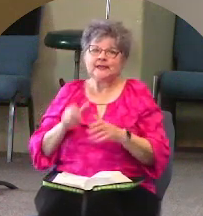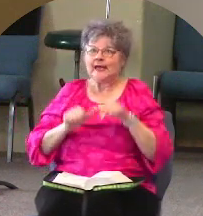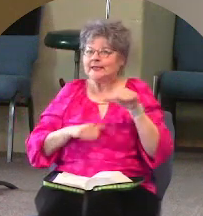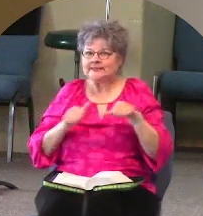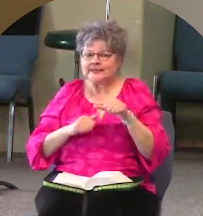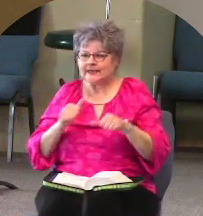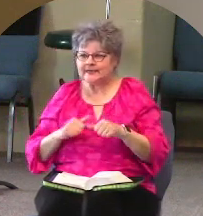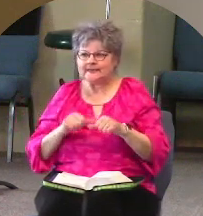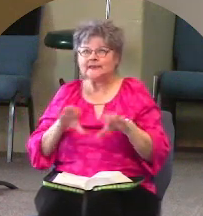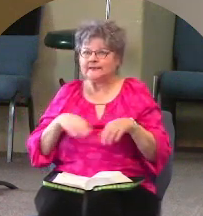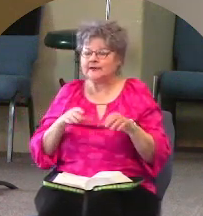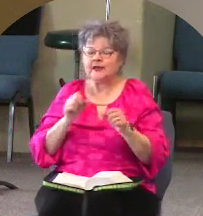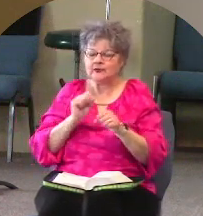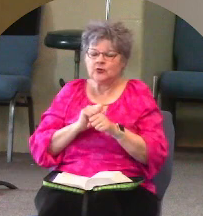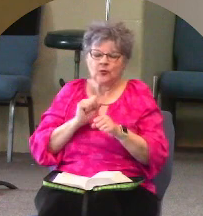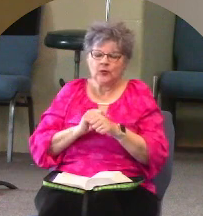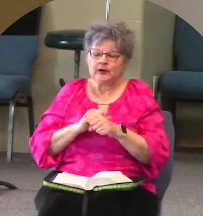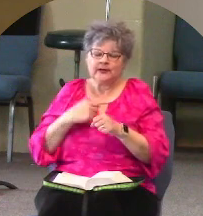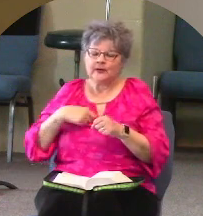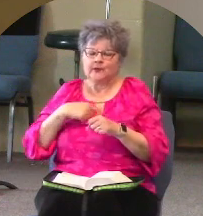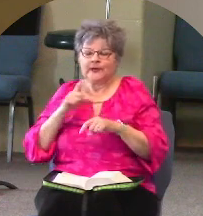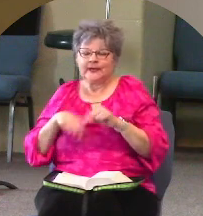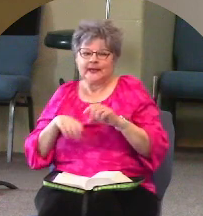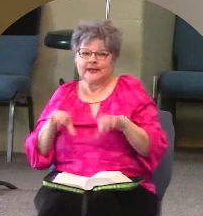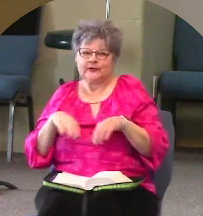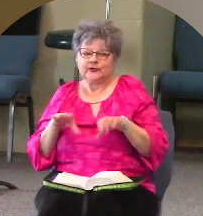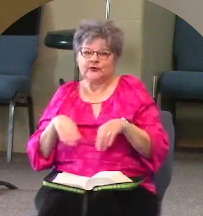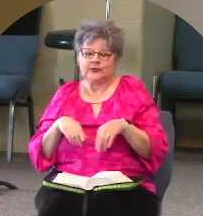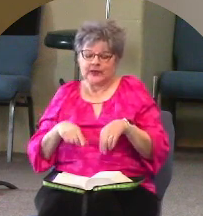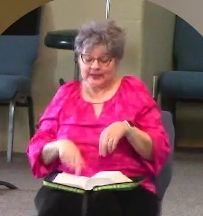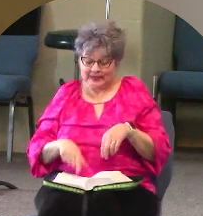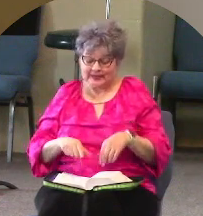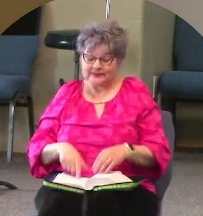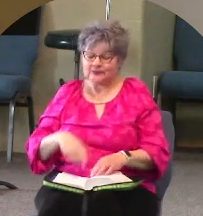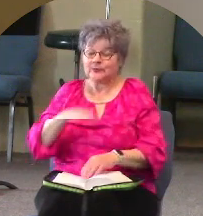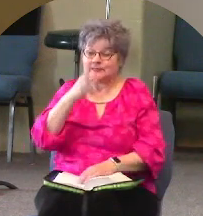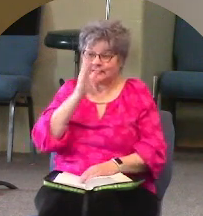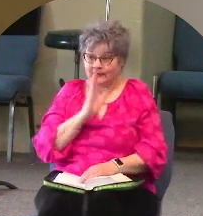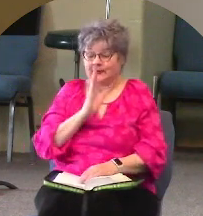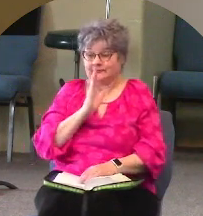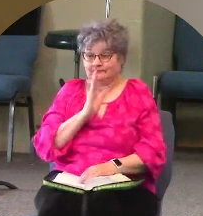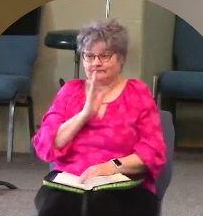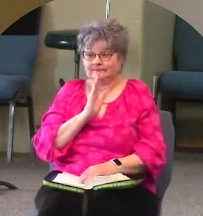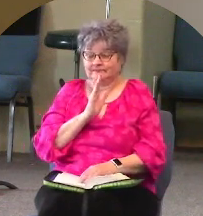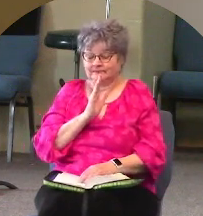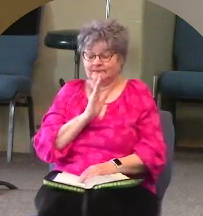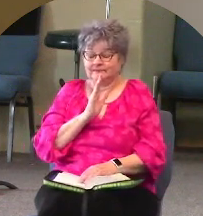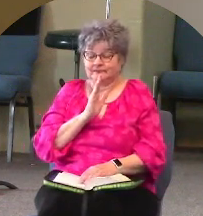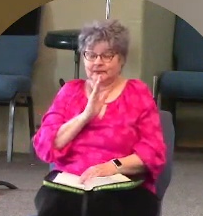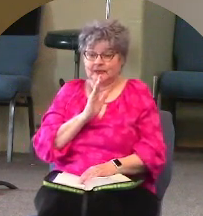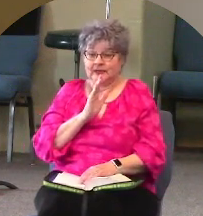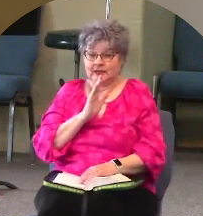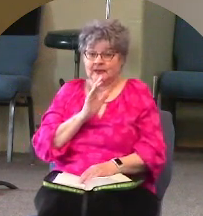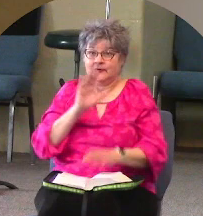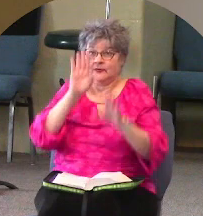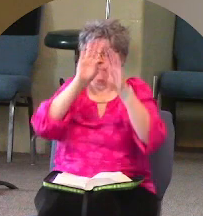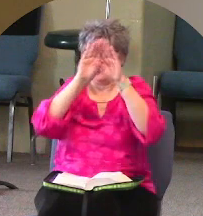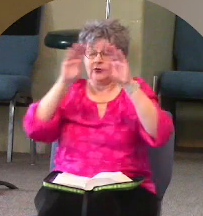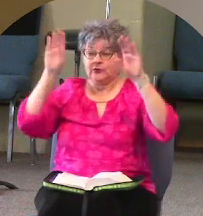they've all done the work that you and I just can't do. This was God. The veil was